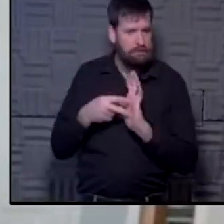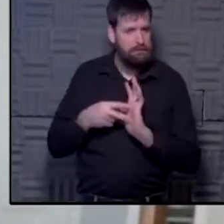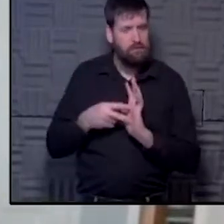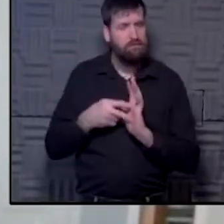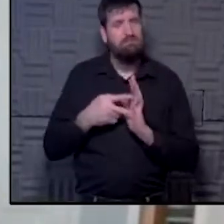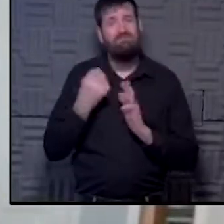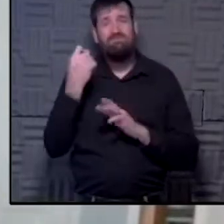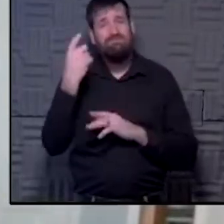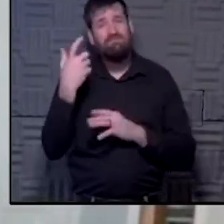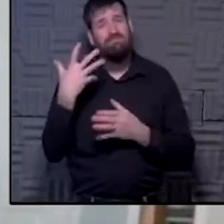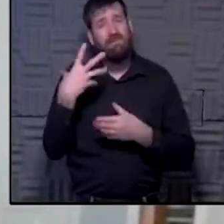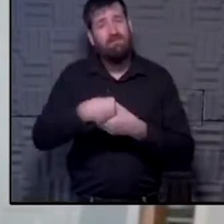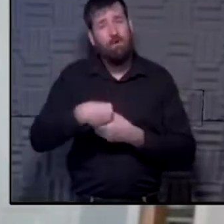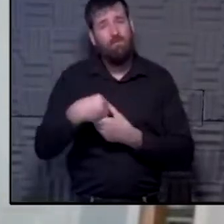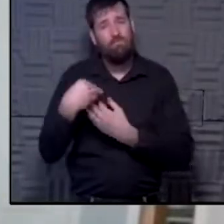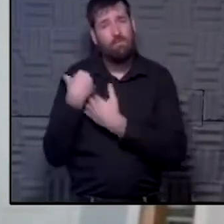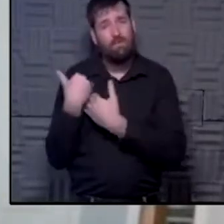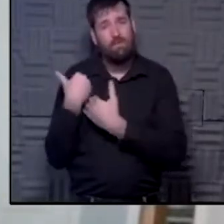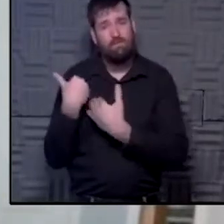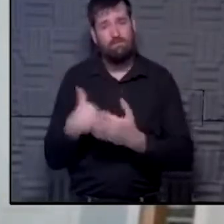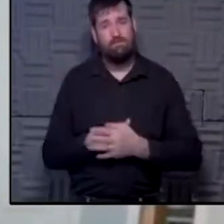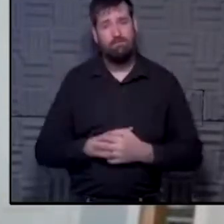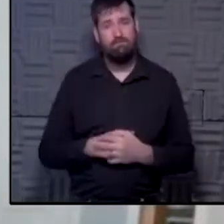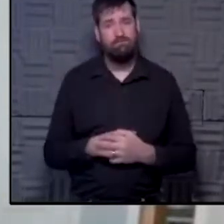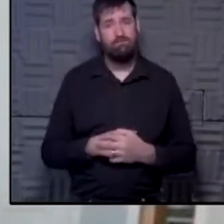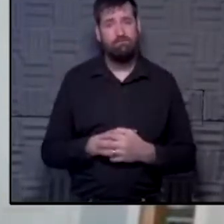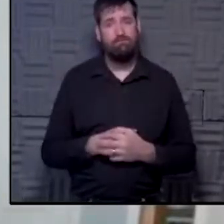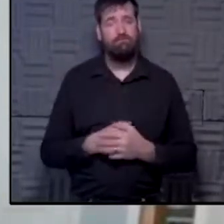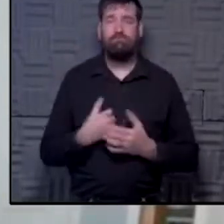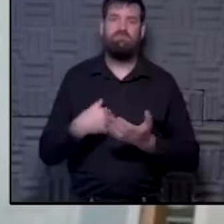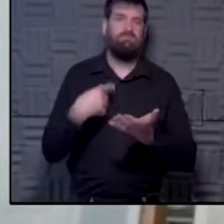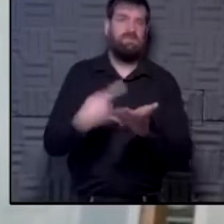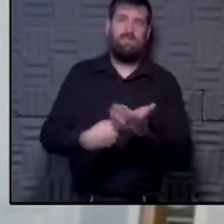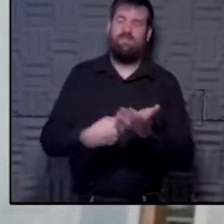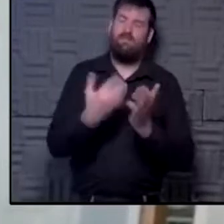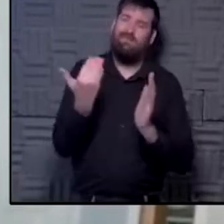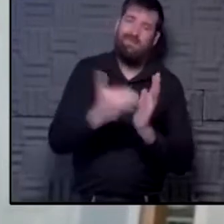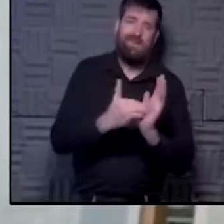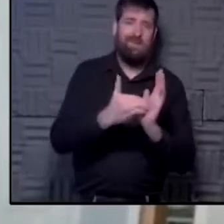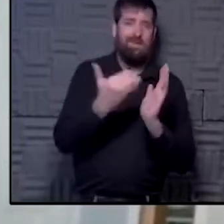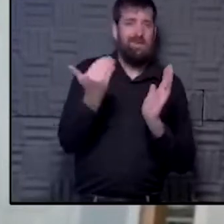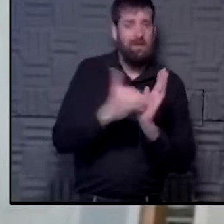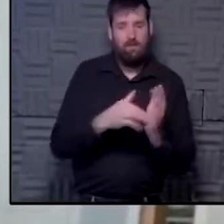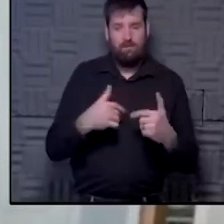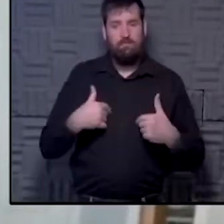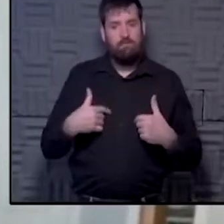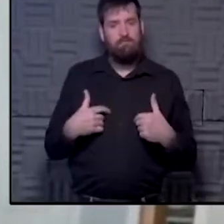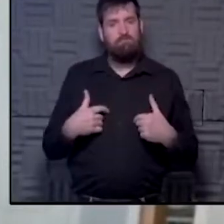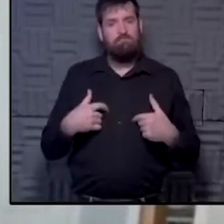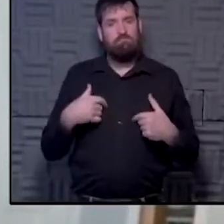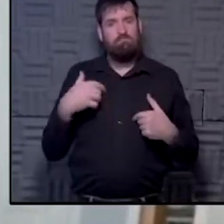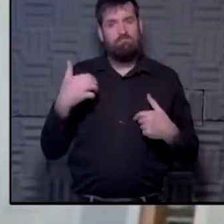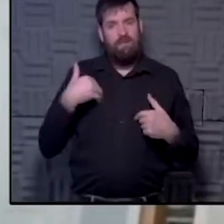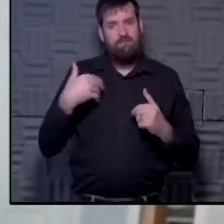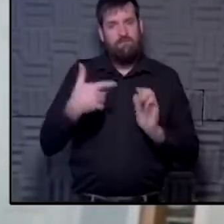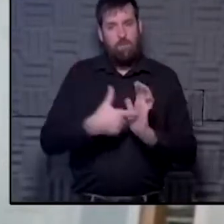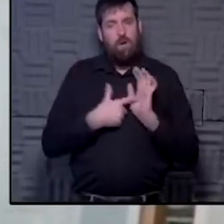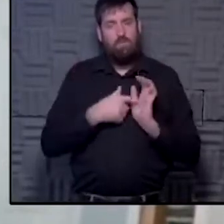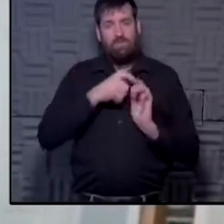some responsibility. And as we've talked over and over again about, I have an obligation to more than